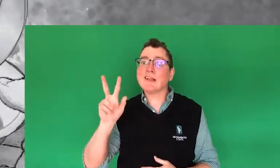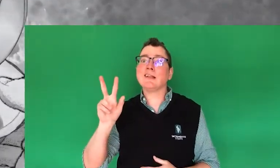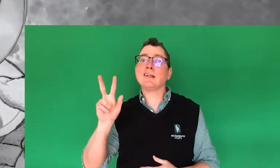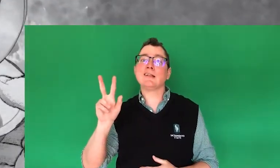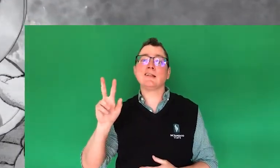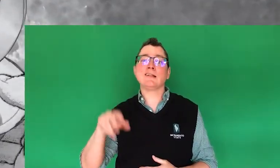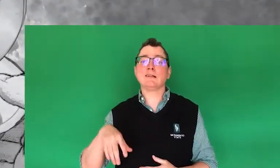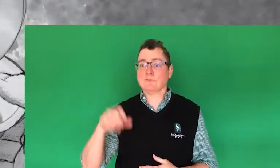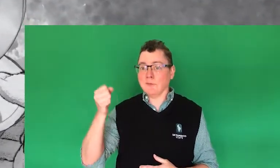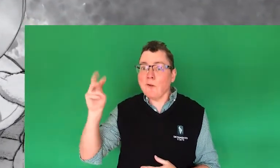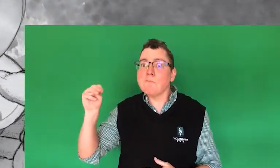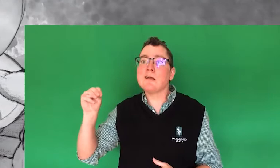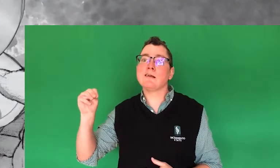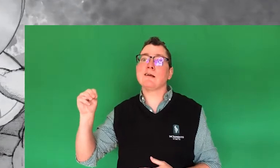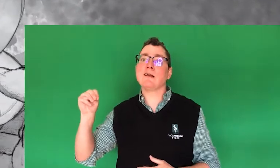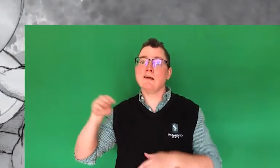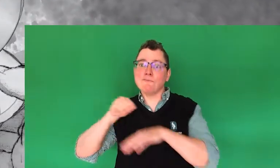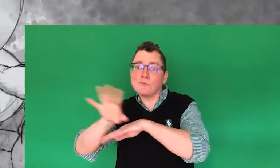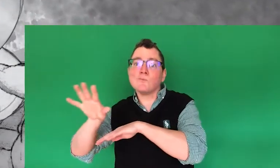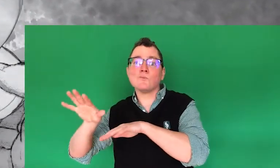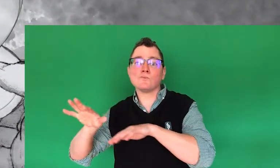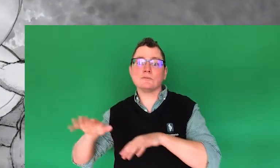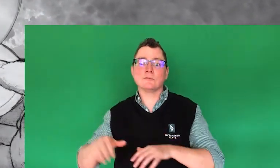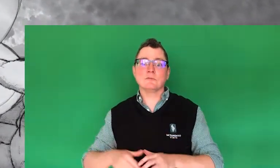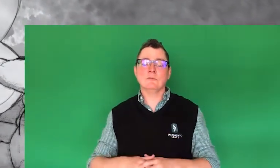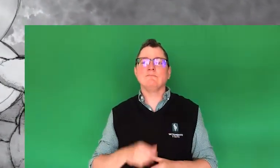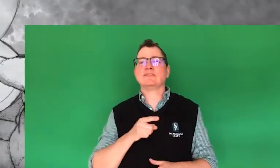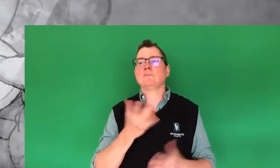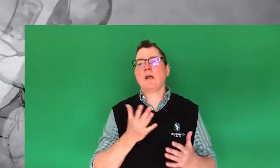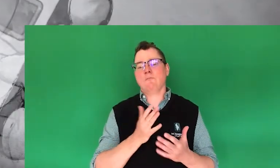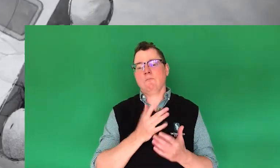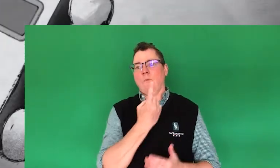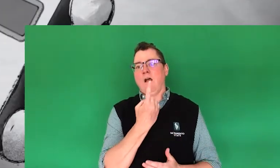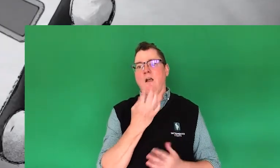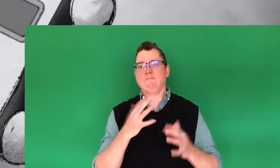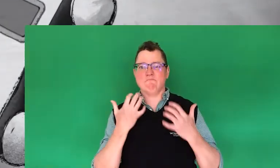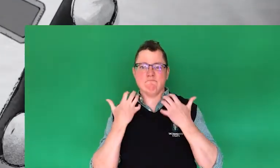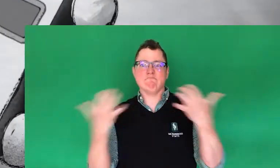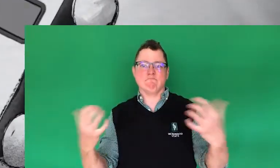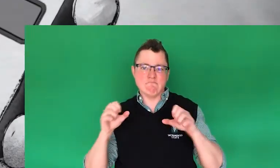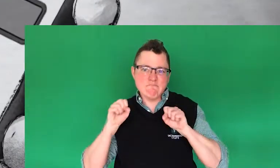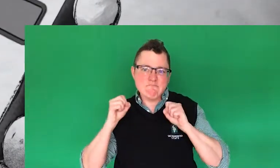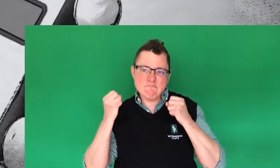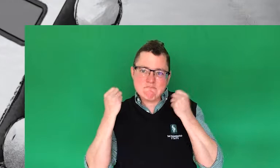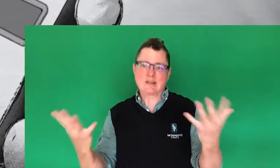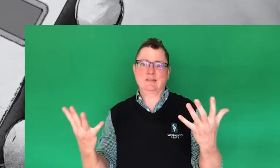He won't be on TV or become a social media influencer. He will become one of